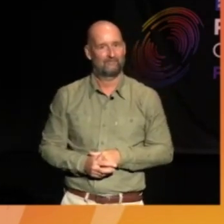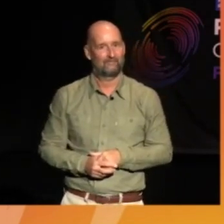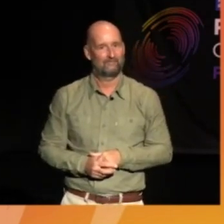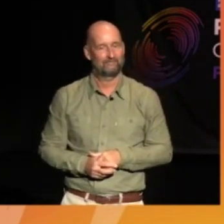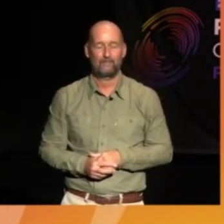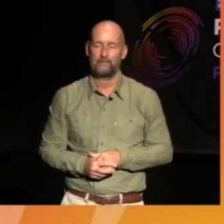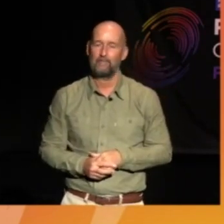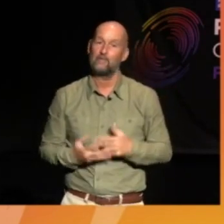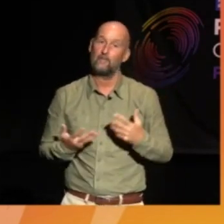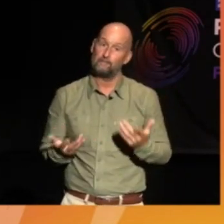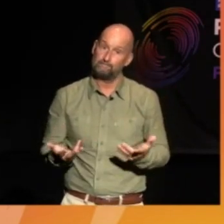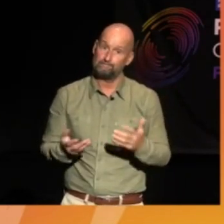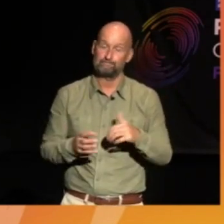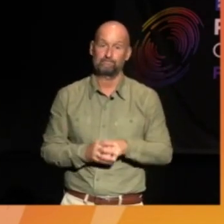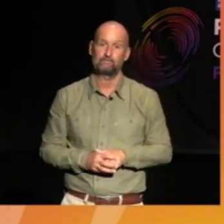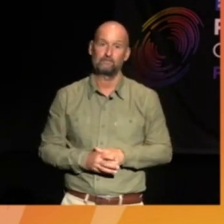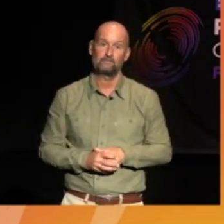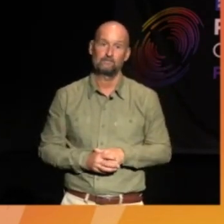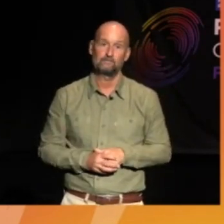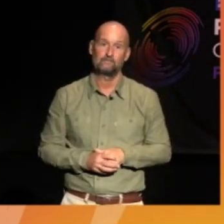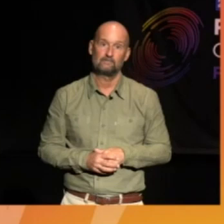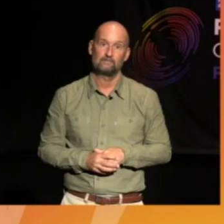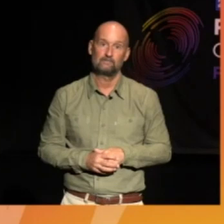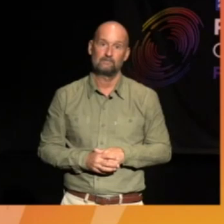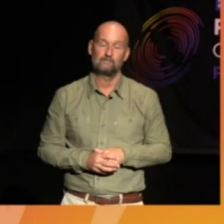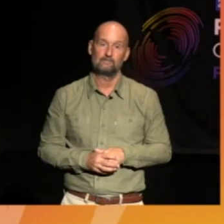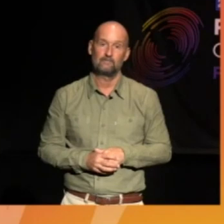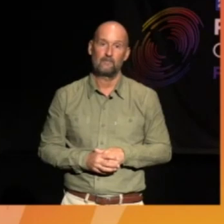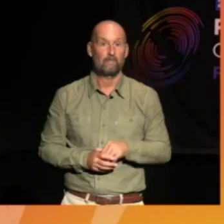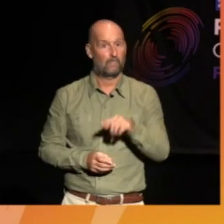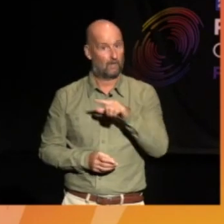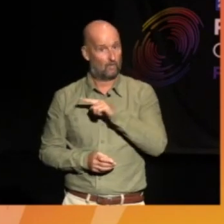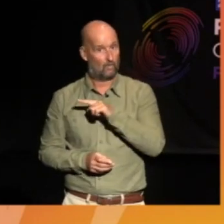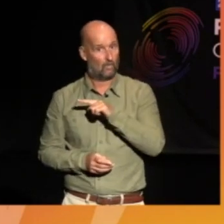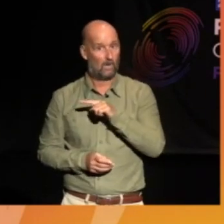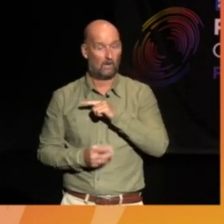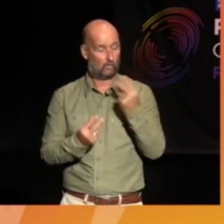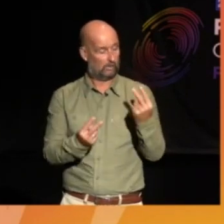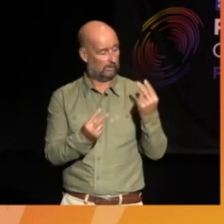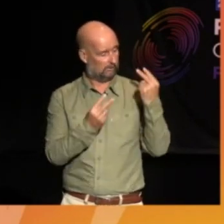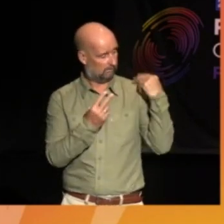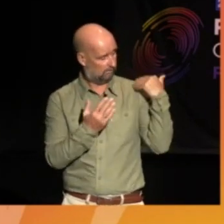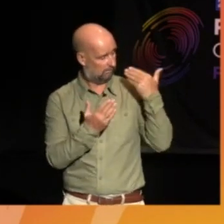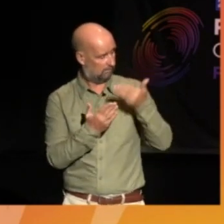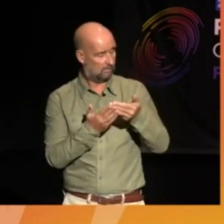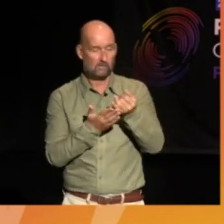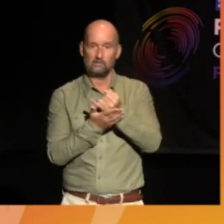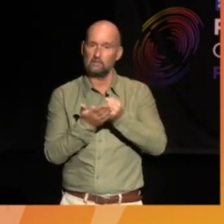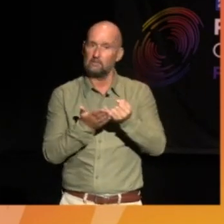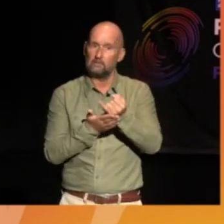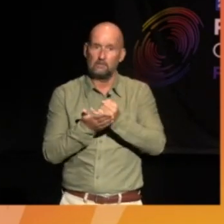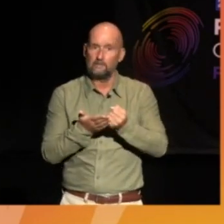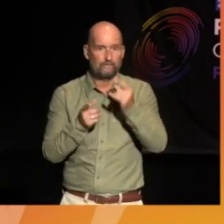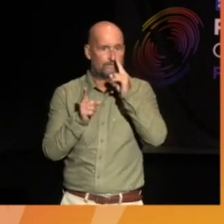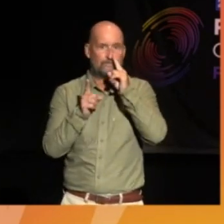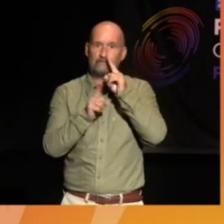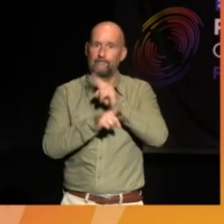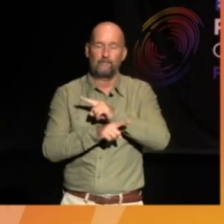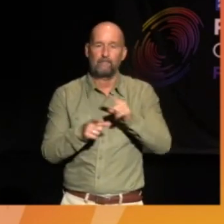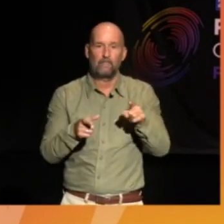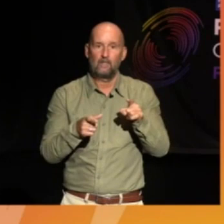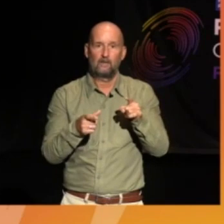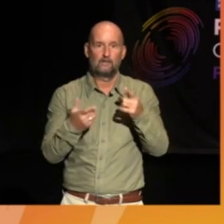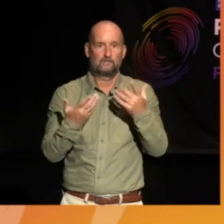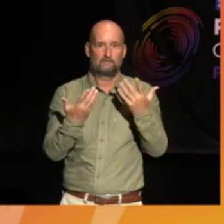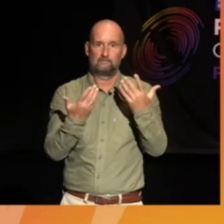So we have to double our efforts. We have to triple our effort. And we cannot simply leave it